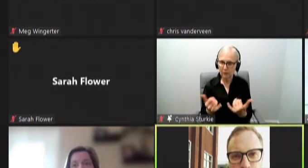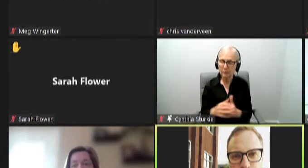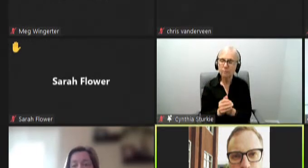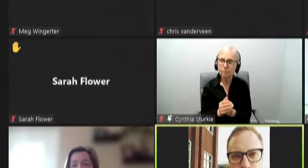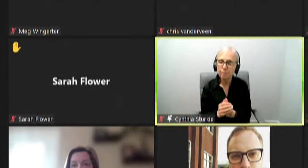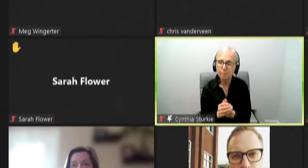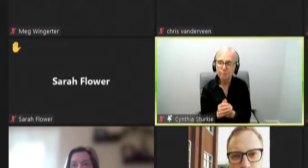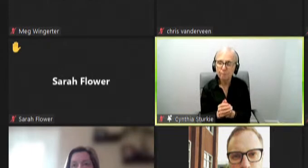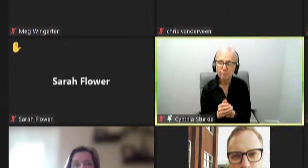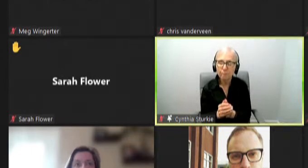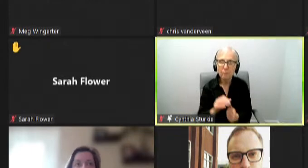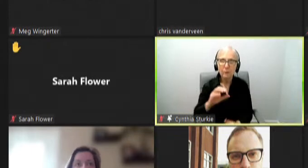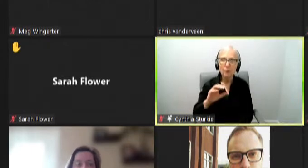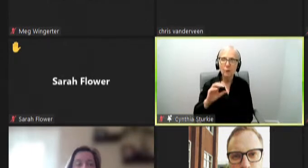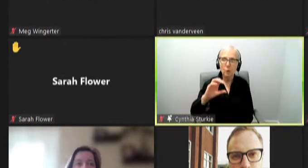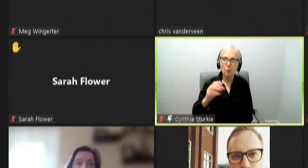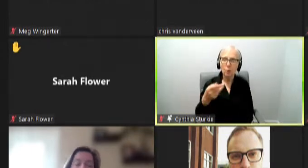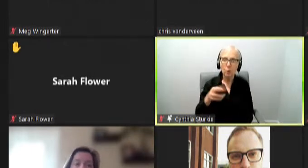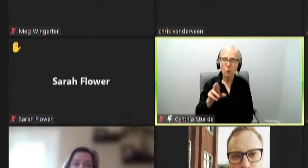All right, let's go to Chris Vanderveen.